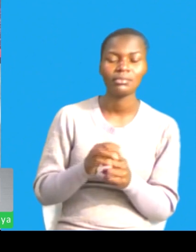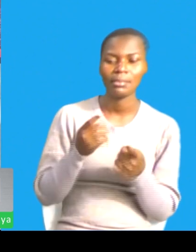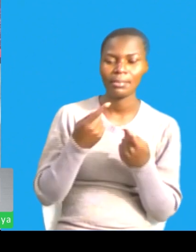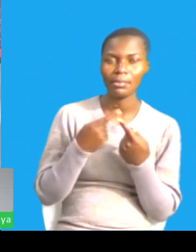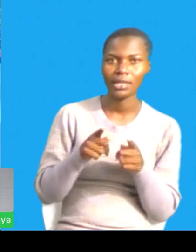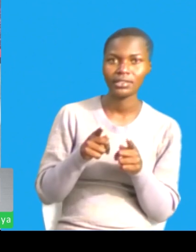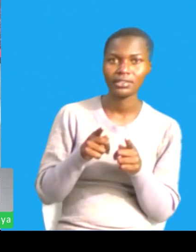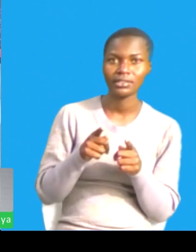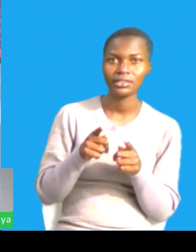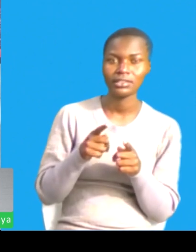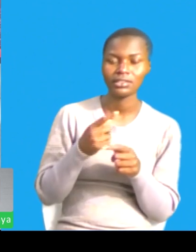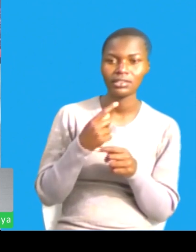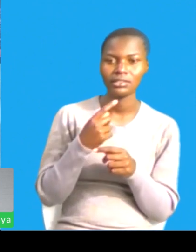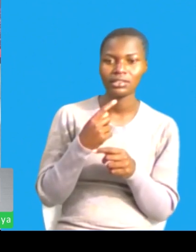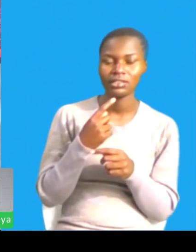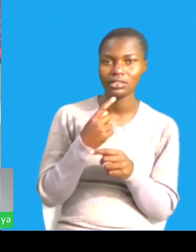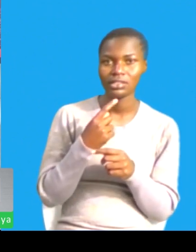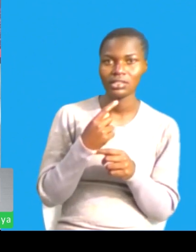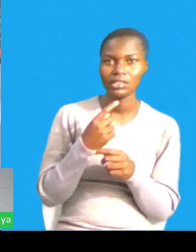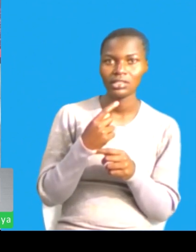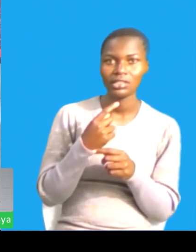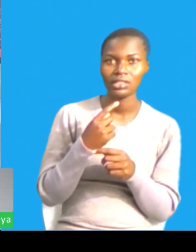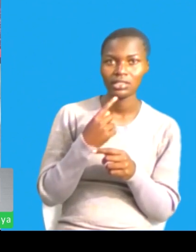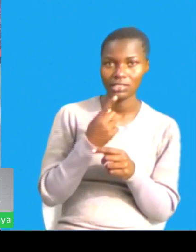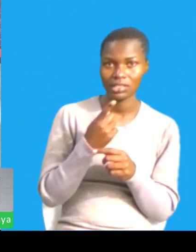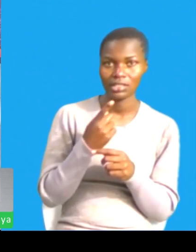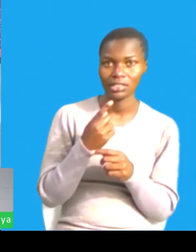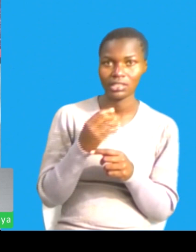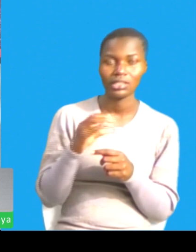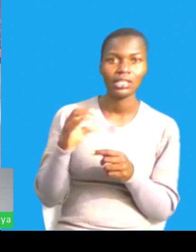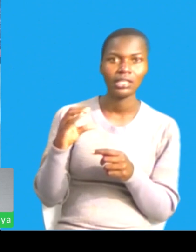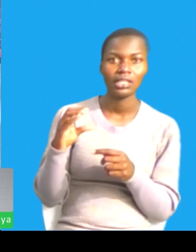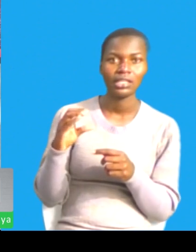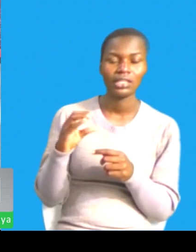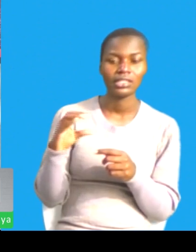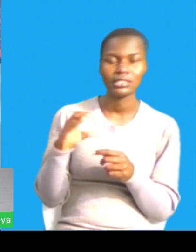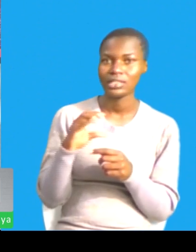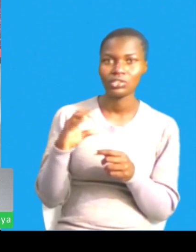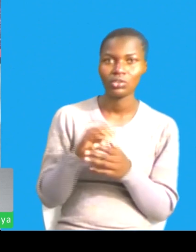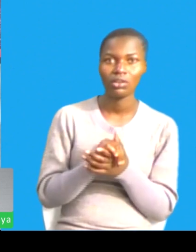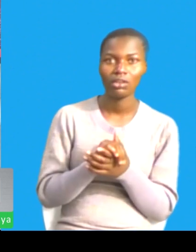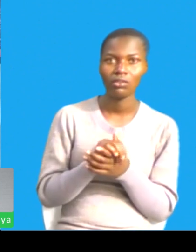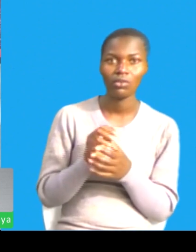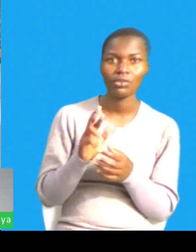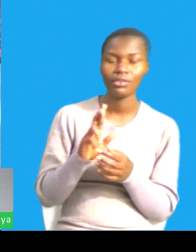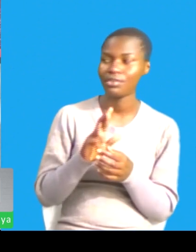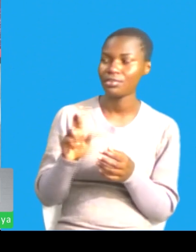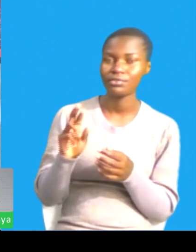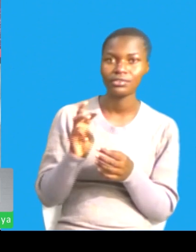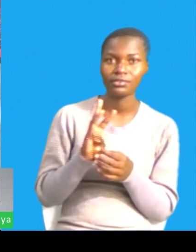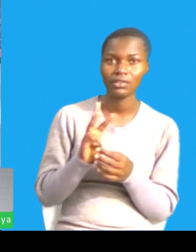Lakini inasemekana Central haikuwa sana na Mali ya Rift Valley haikuwa sana. Did we have it in